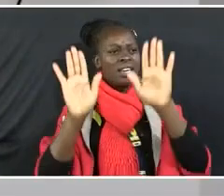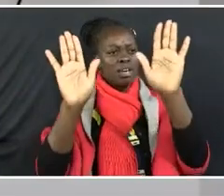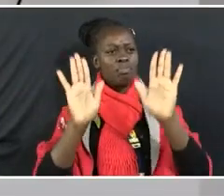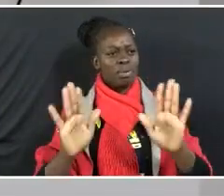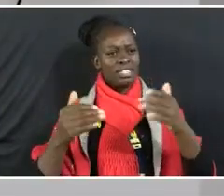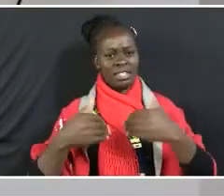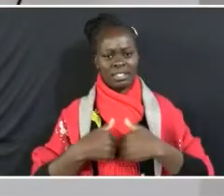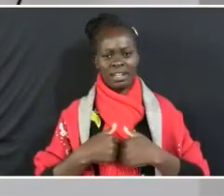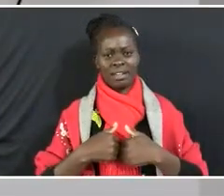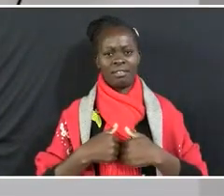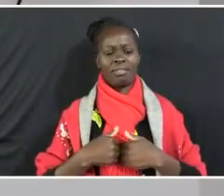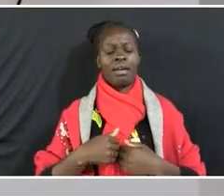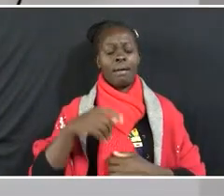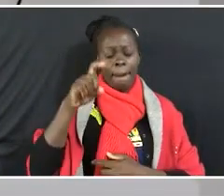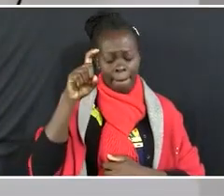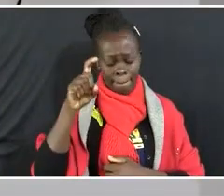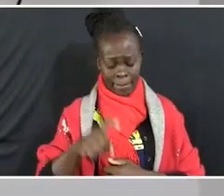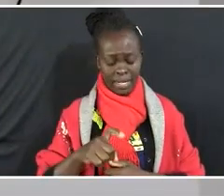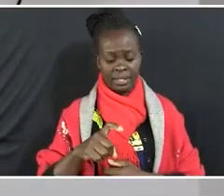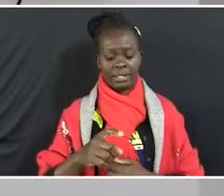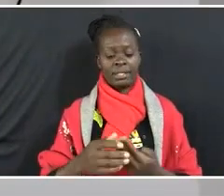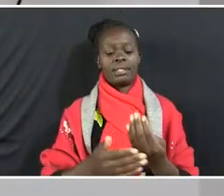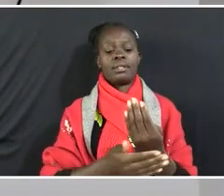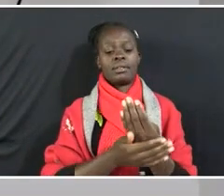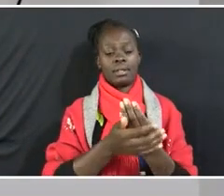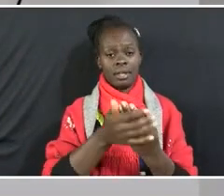to handle them with care.